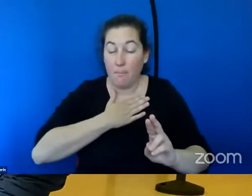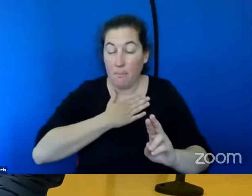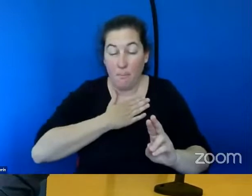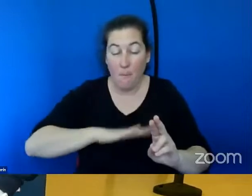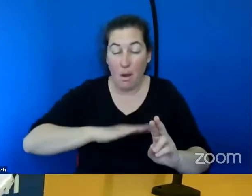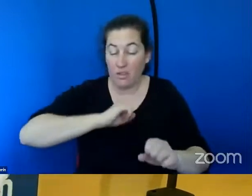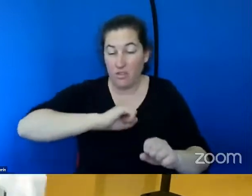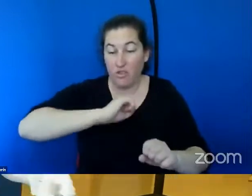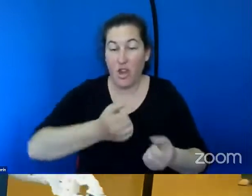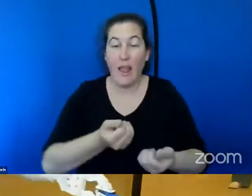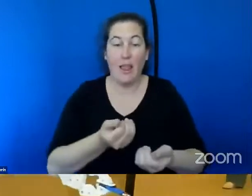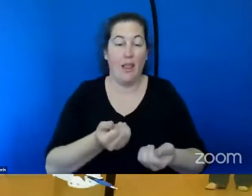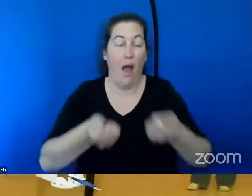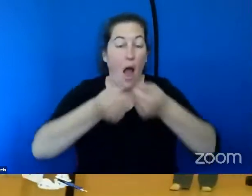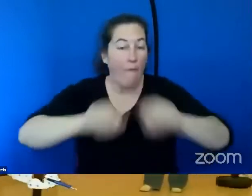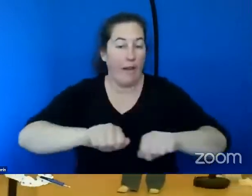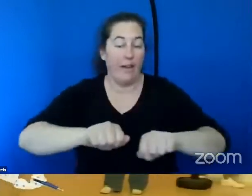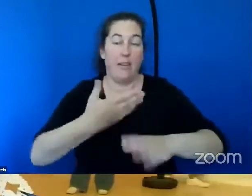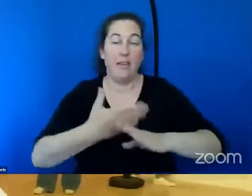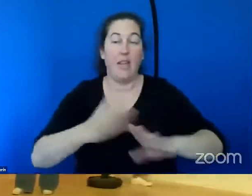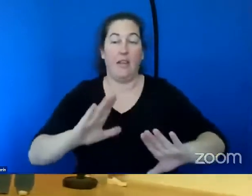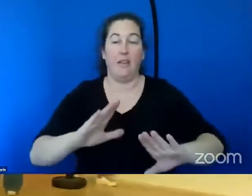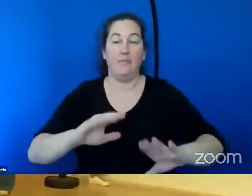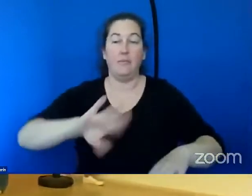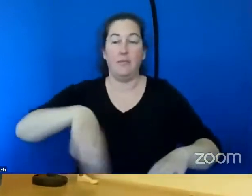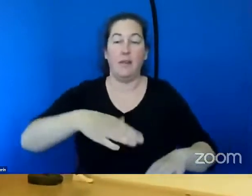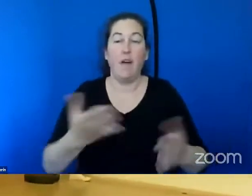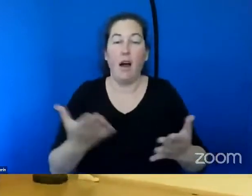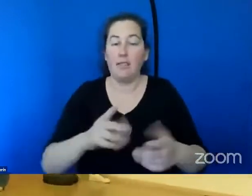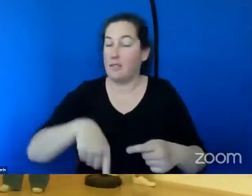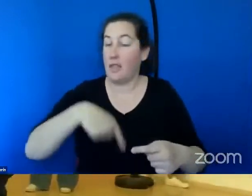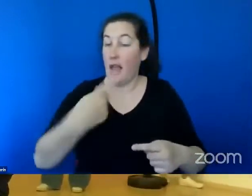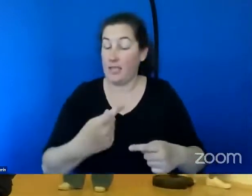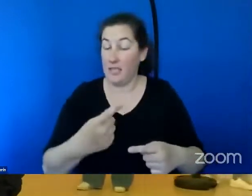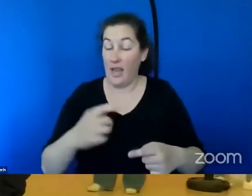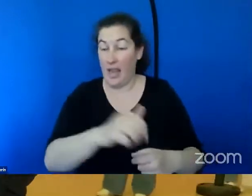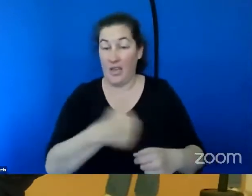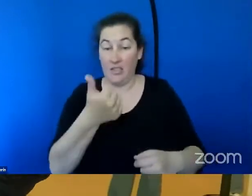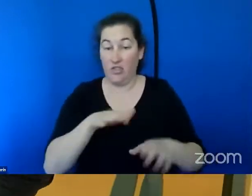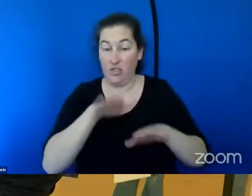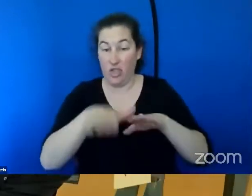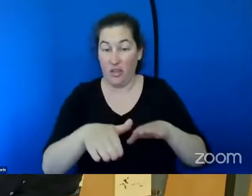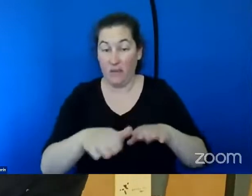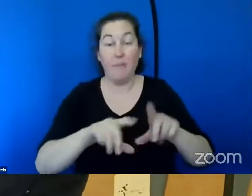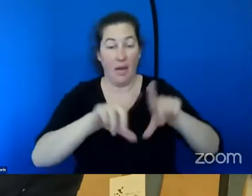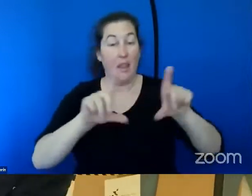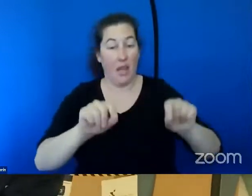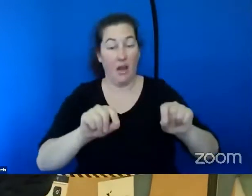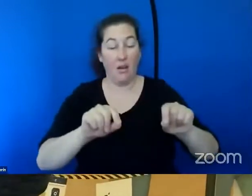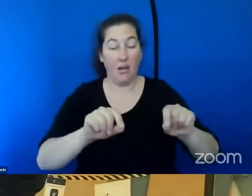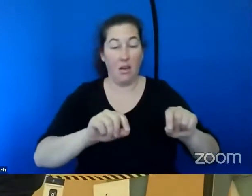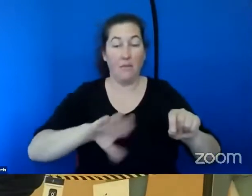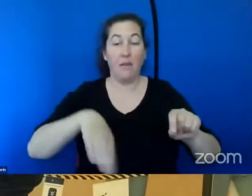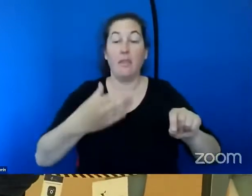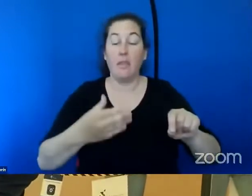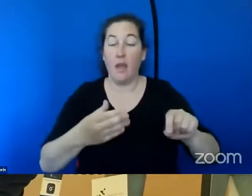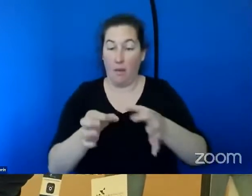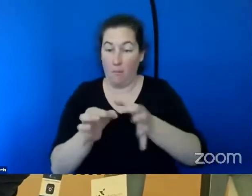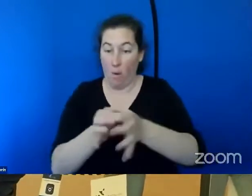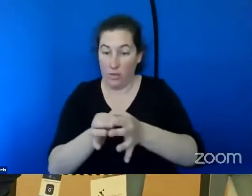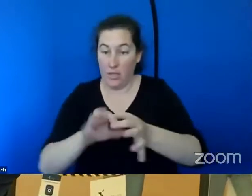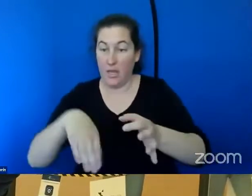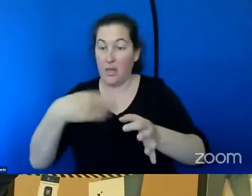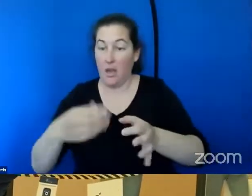So Kyle has to move a lot himself to be able to grasp the object, because the prosthesis has a limited number of degrees